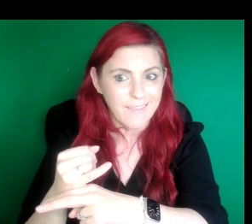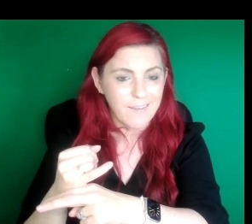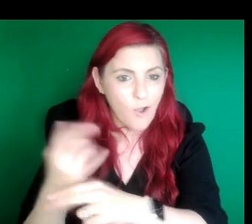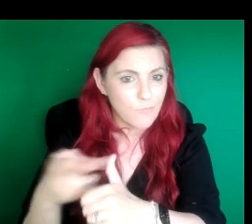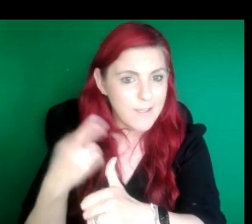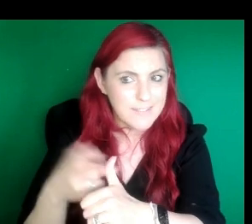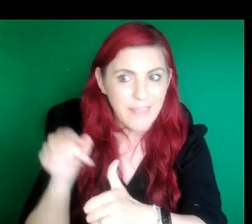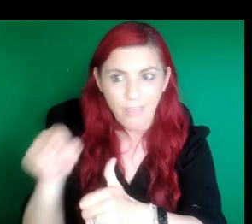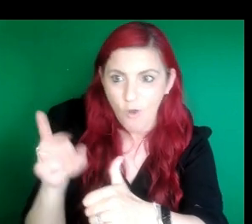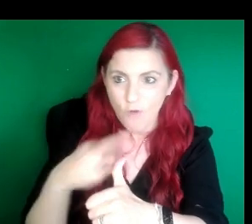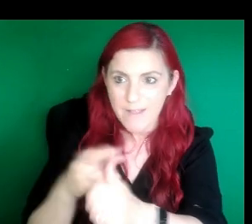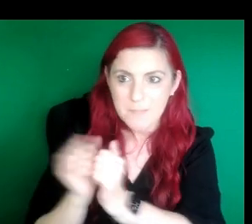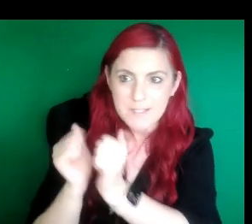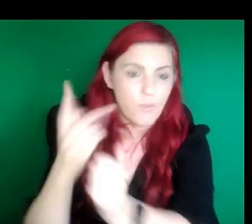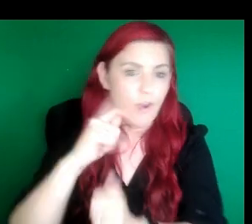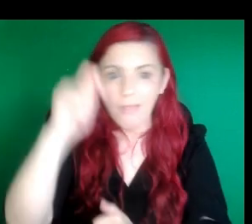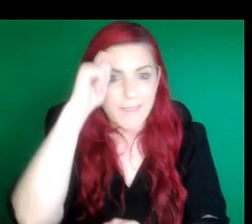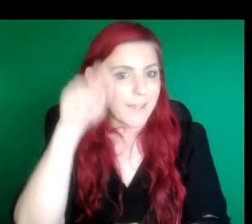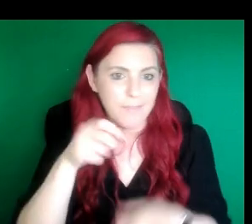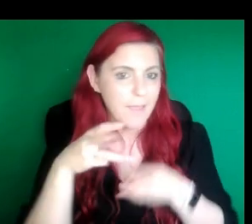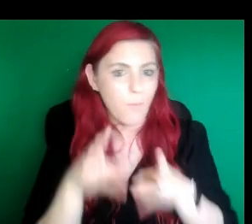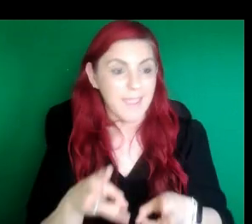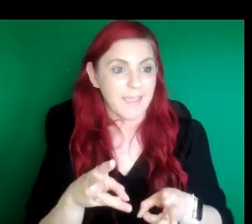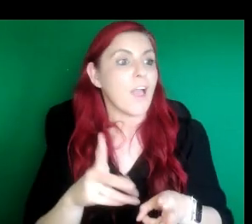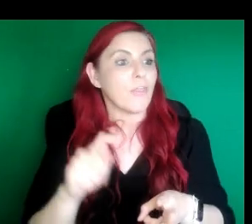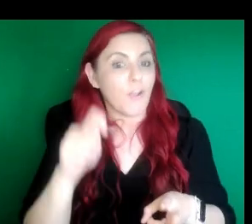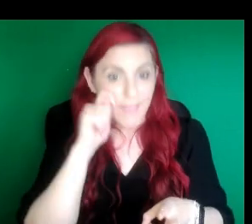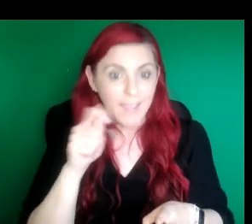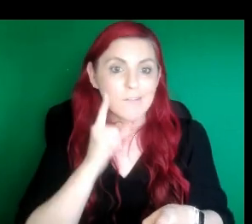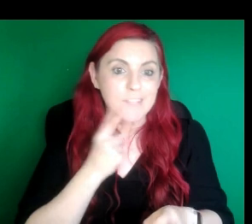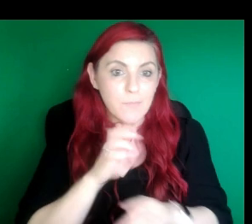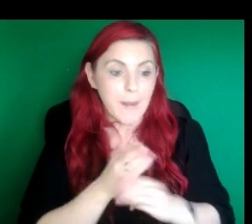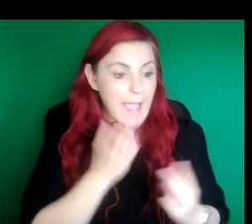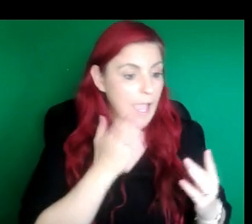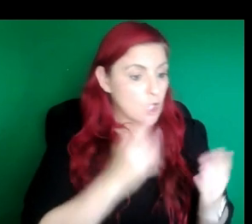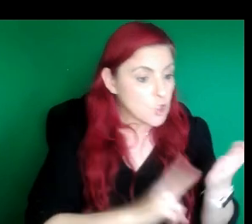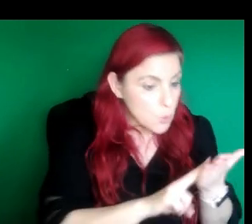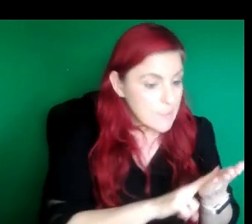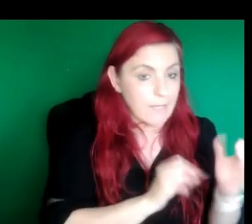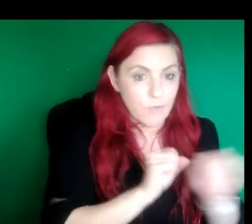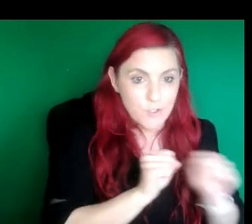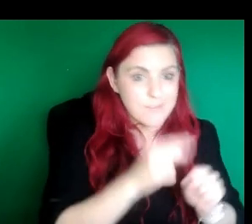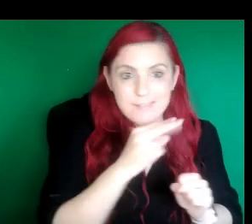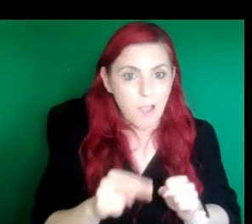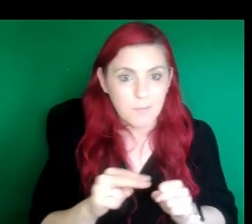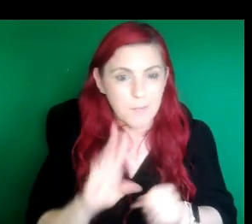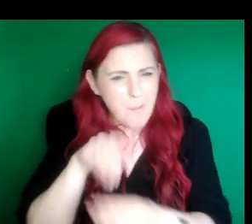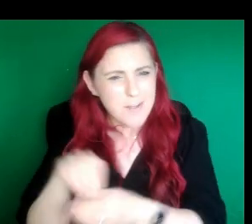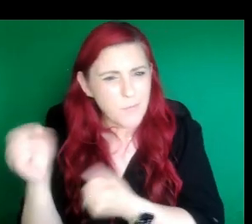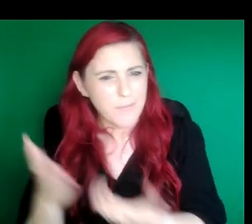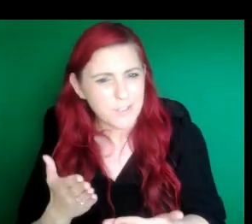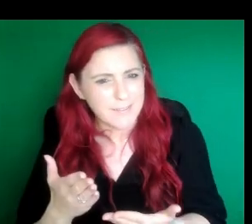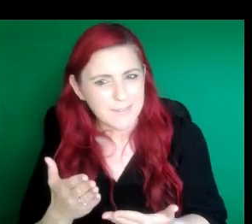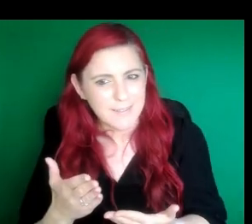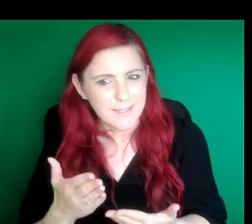just meeting people, right? They're not thinking of it in that way. And I think that's really illuminating on how, hearing people